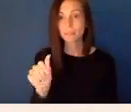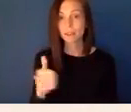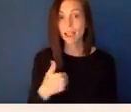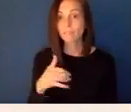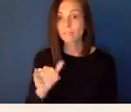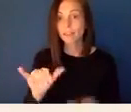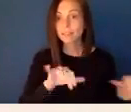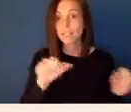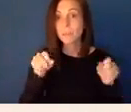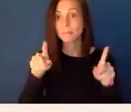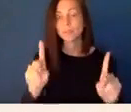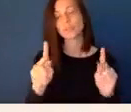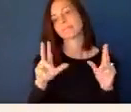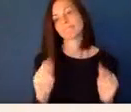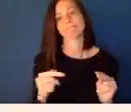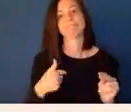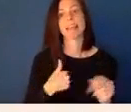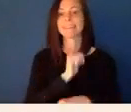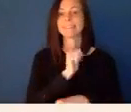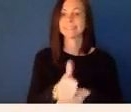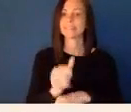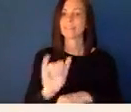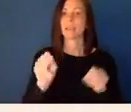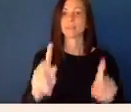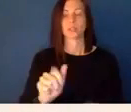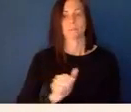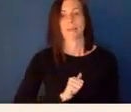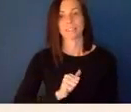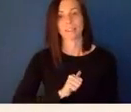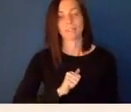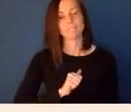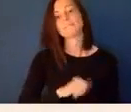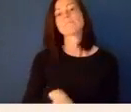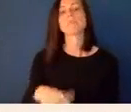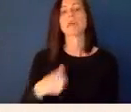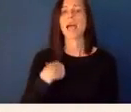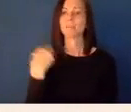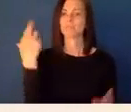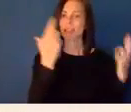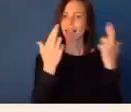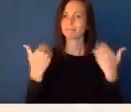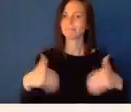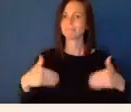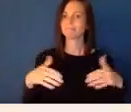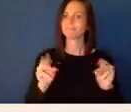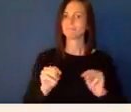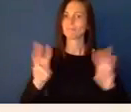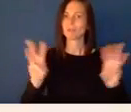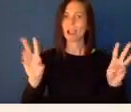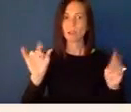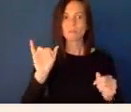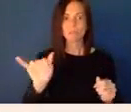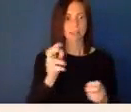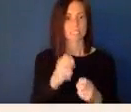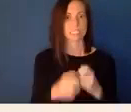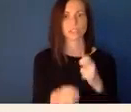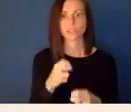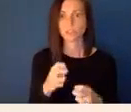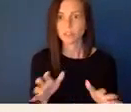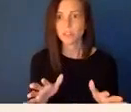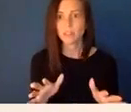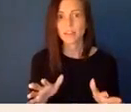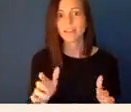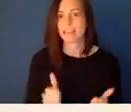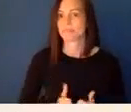opportunity that I created for myself. And so when I came to realize that that was currently an issue, living purposely was